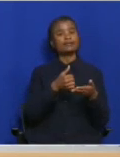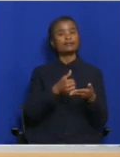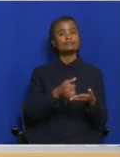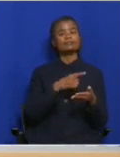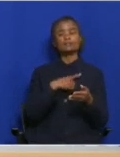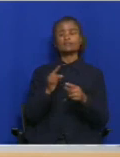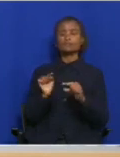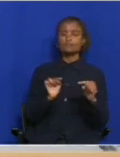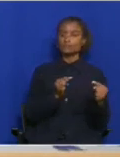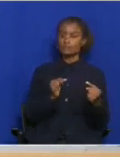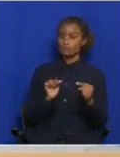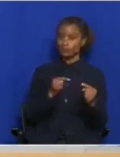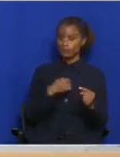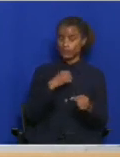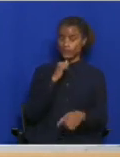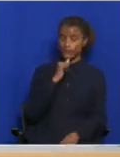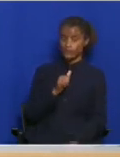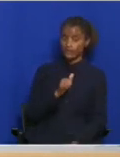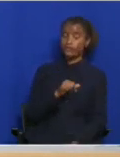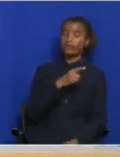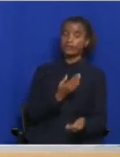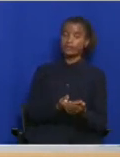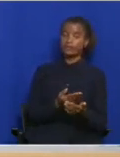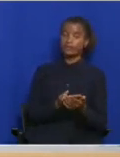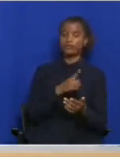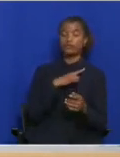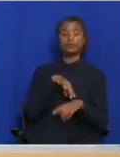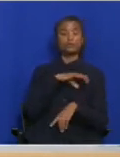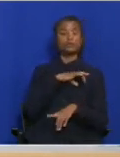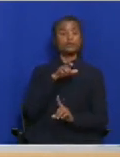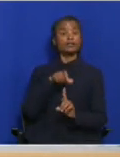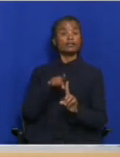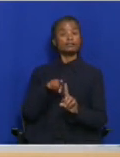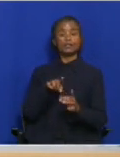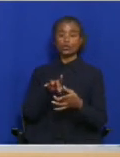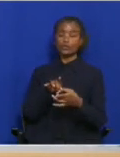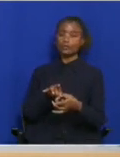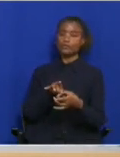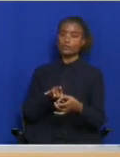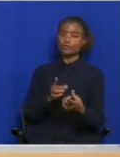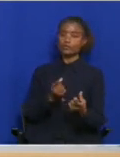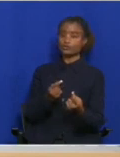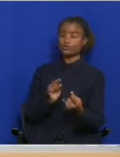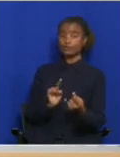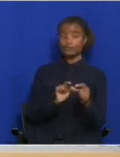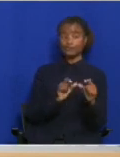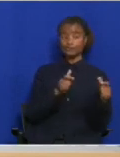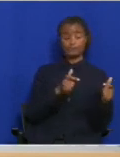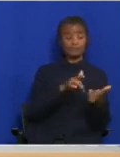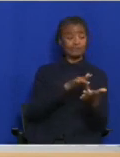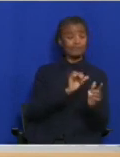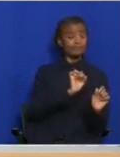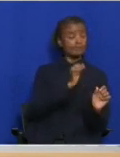can, hamstrung by the fact that I can't commit my client to a version in the absence of knowing the Commission's position and without instructions.